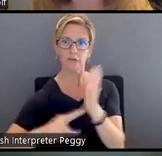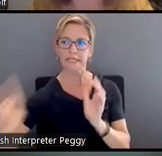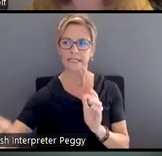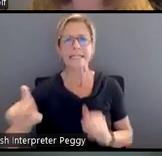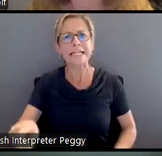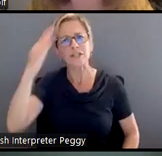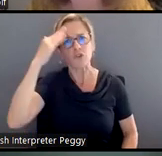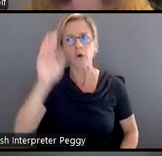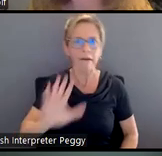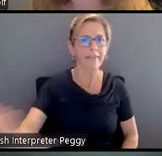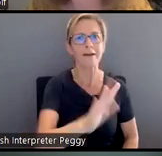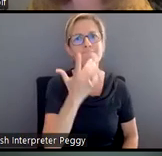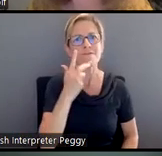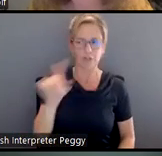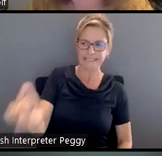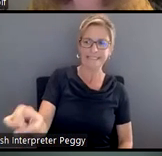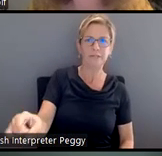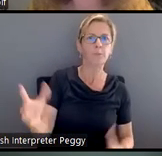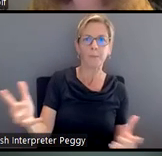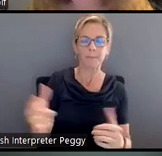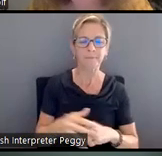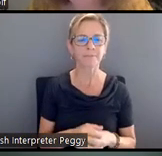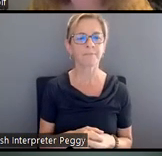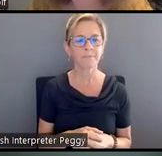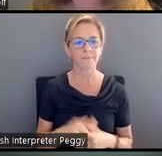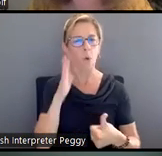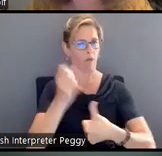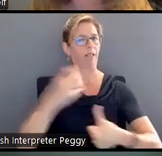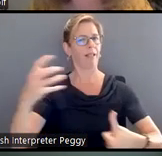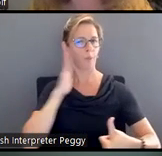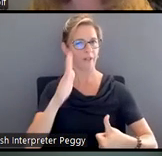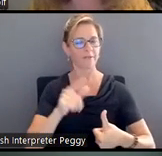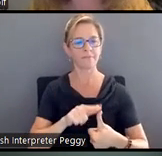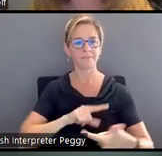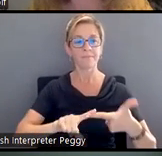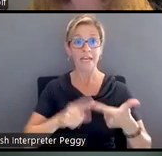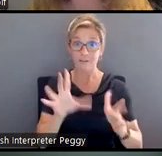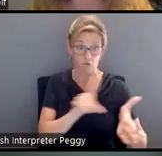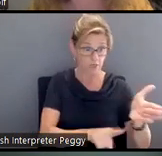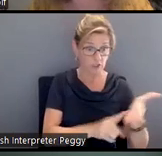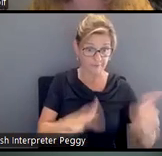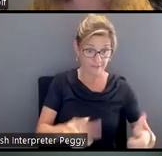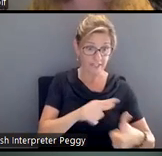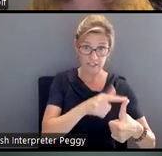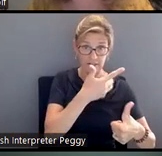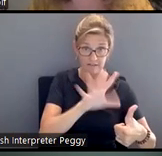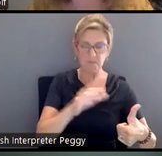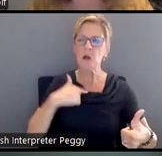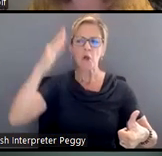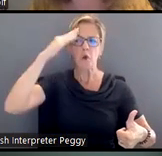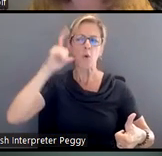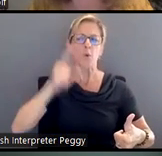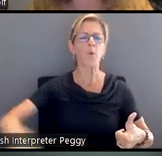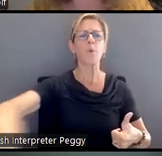We'll talk about that in more detail for sure. And then once we have done that research and we believe we have an understanding of what